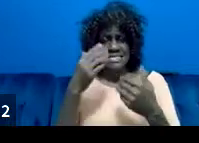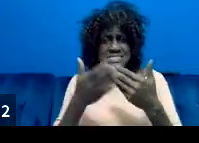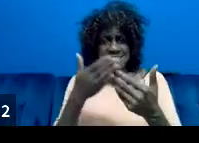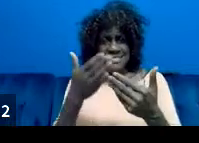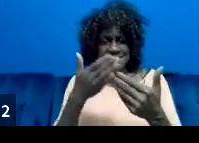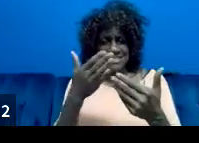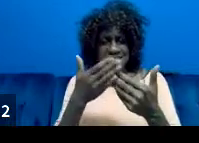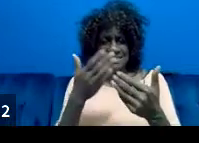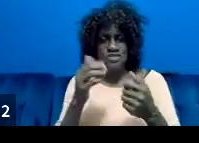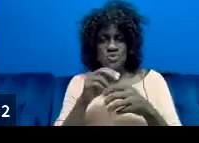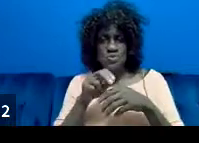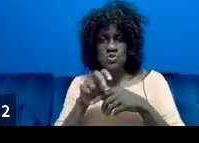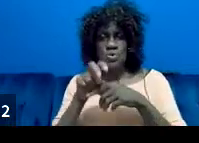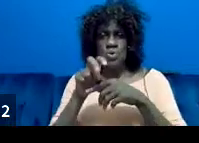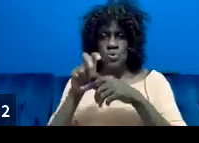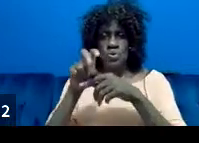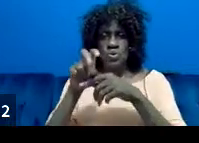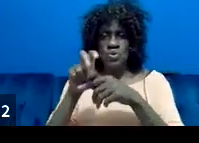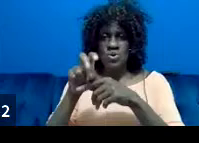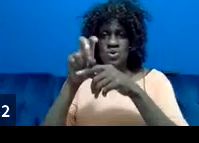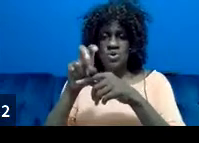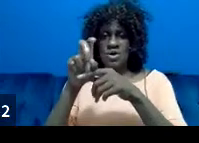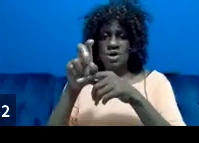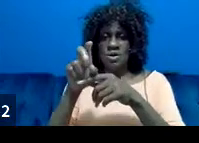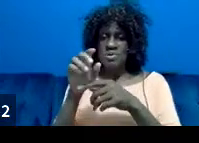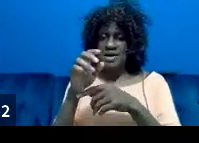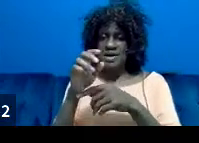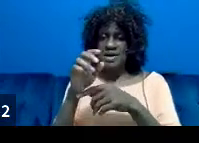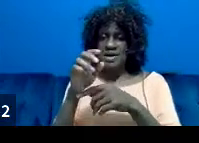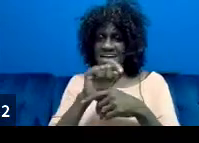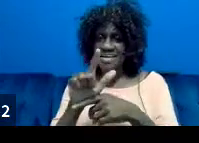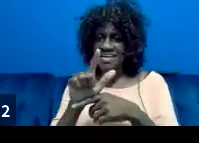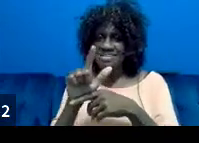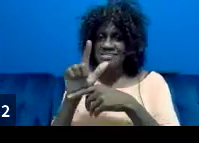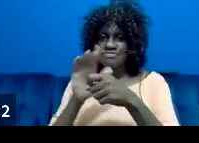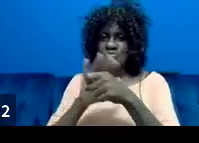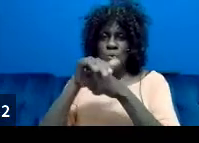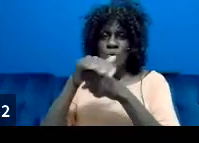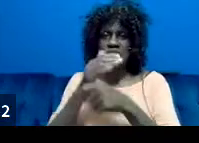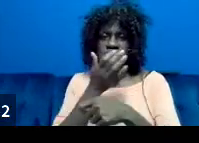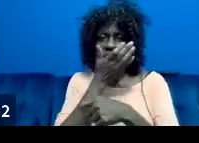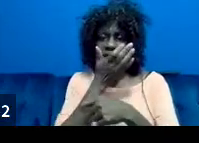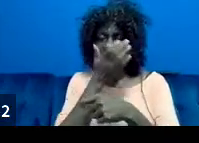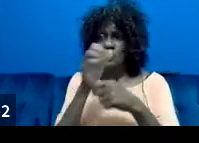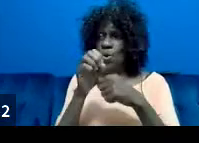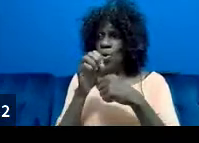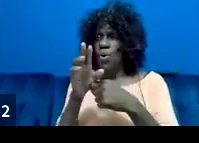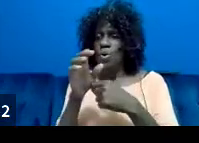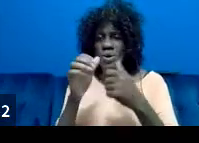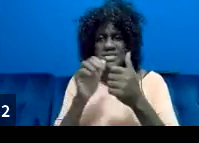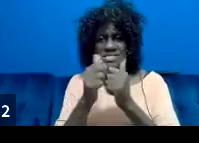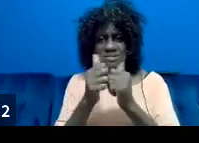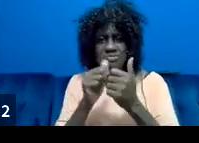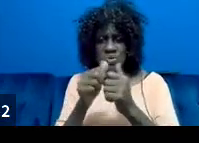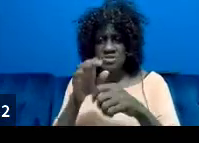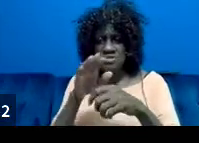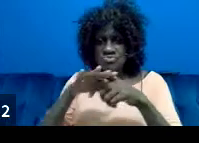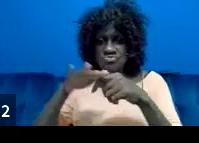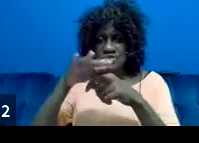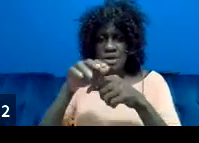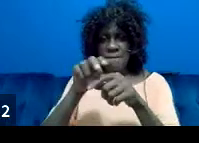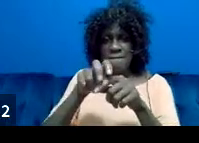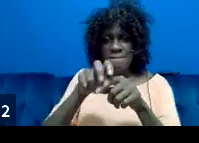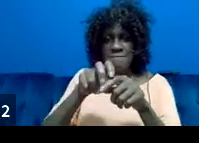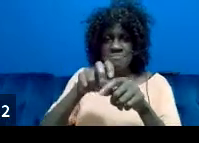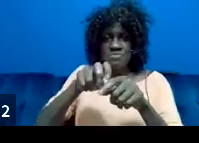to probably scoot up a grass hill or maybe a one that's covered in synthetic sports turf, scoot up the hill backwards instead